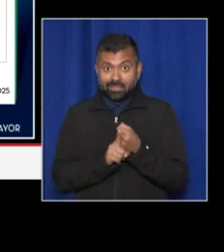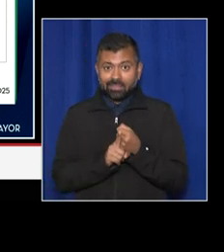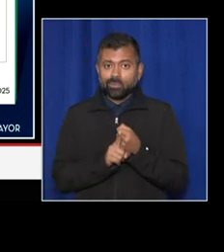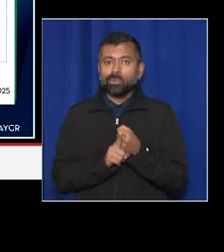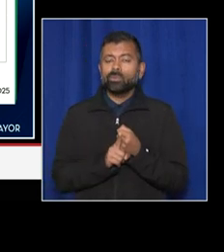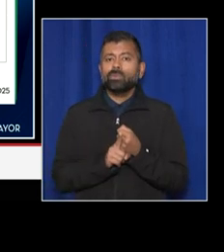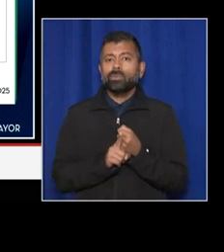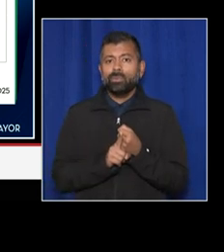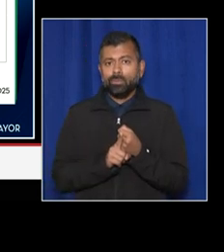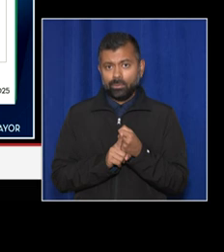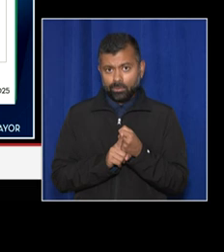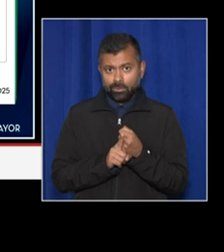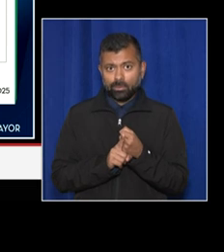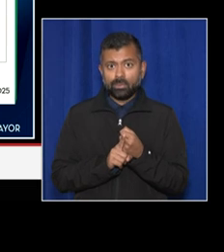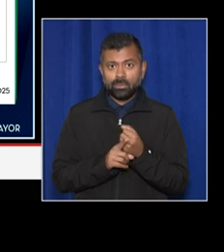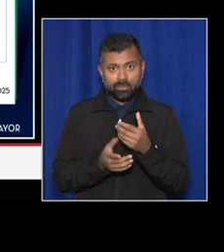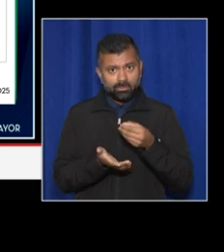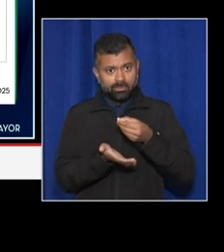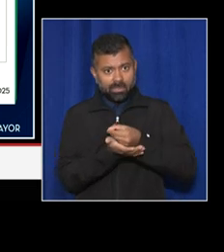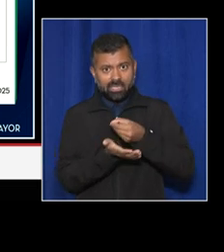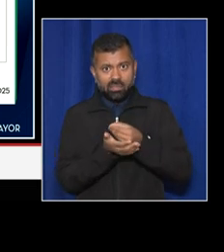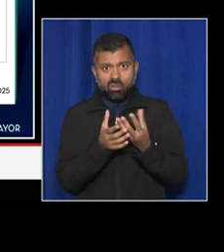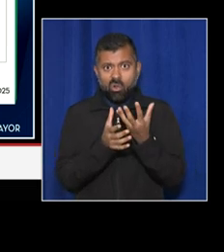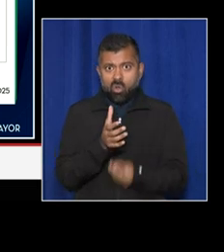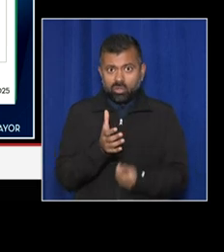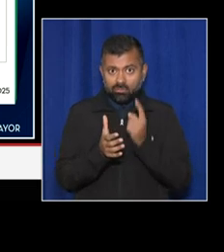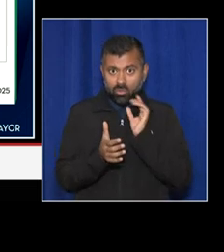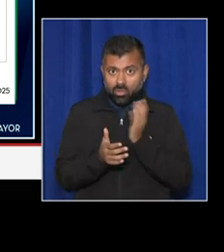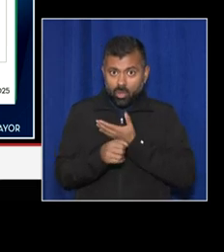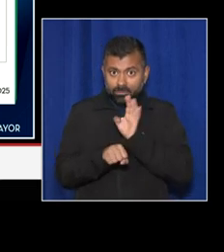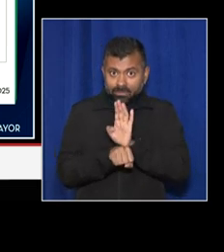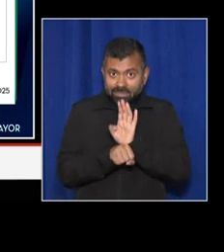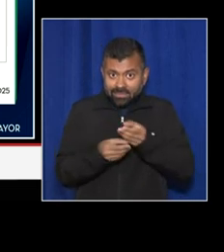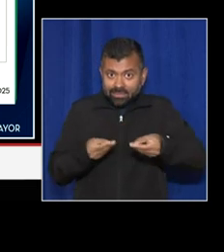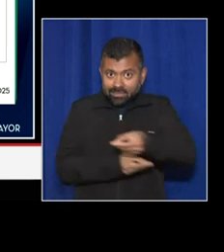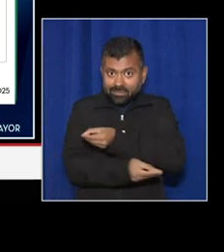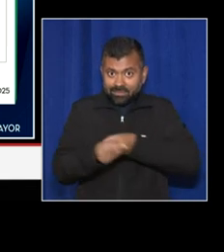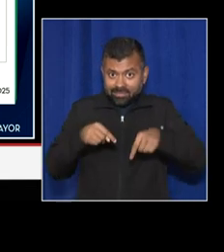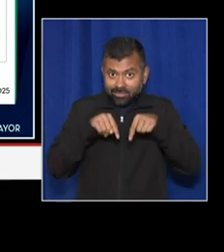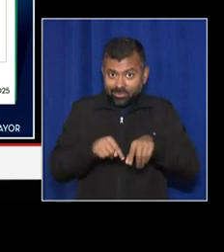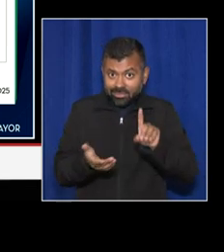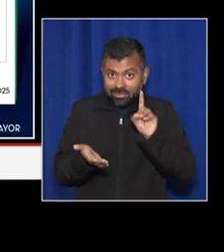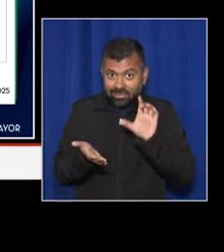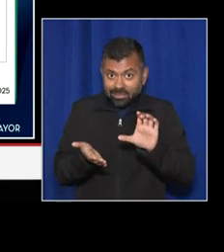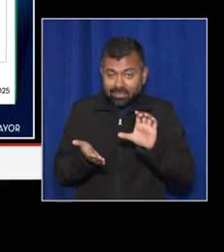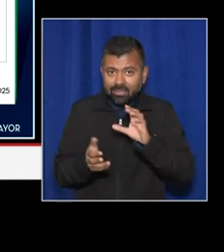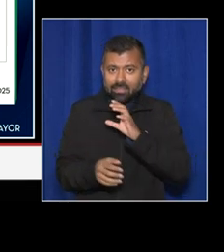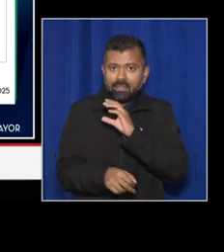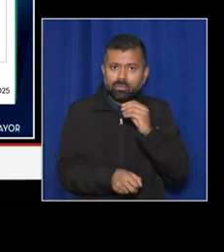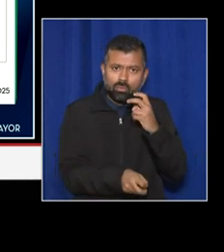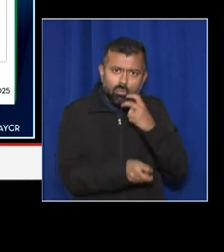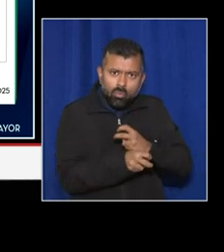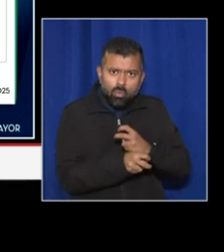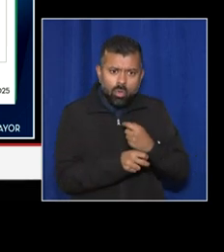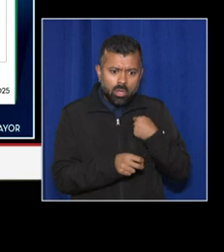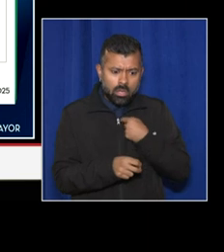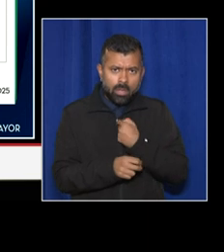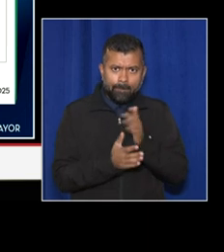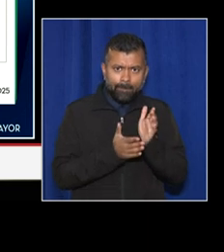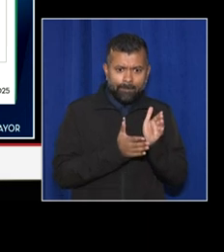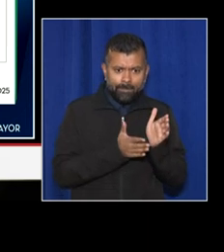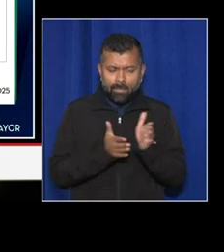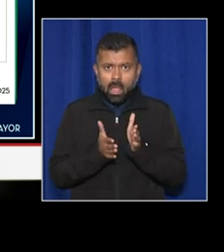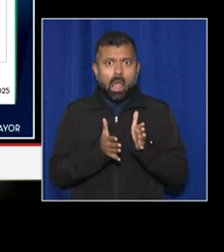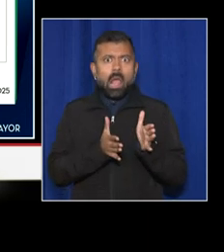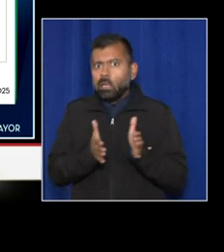also comes when we're winding up our budget preparation. So throughout our preparation period, we've been